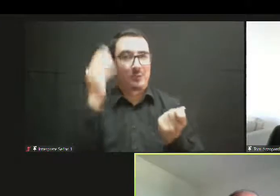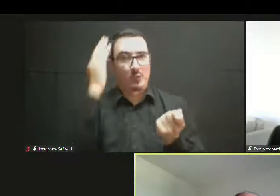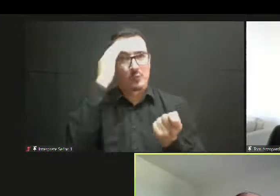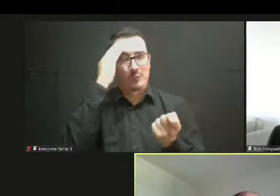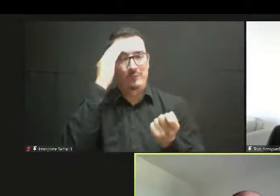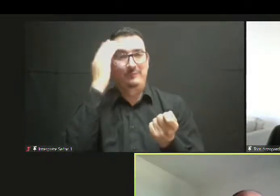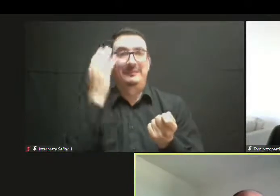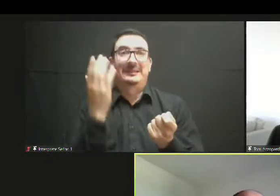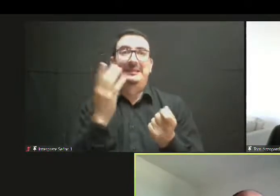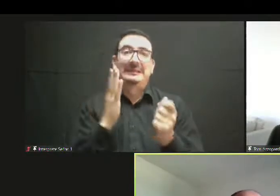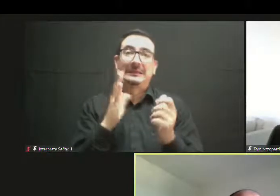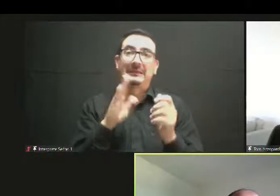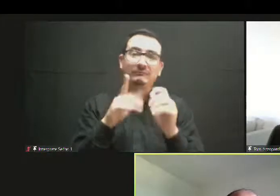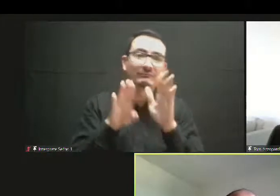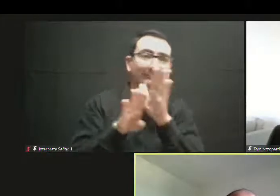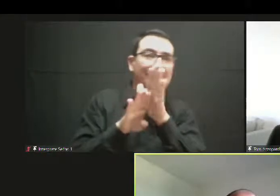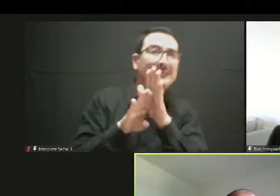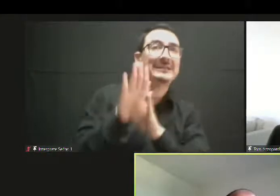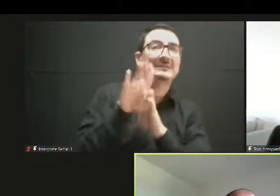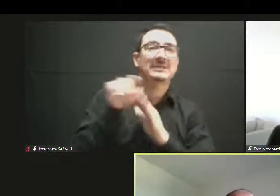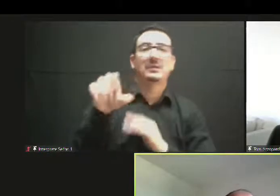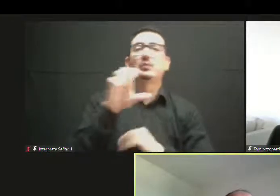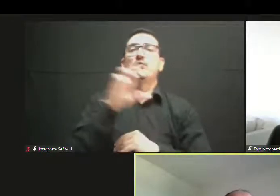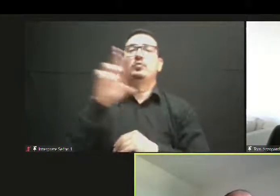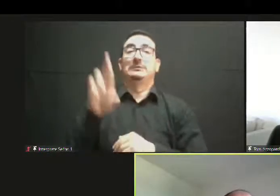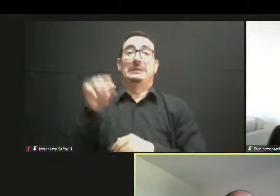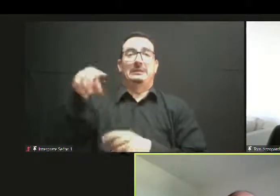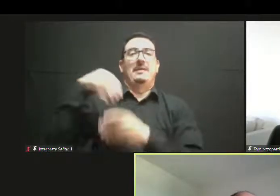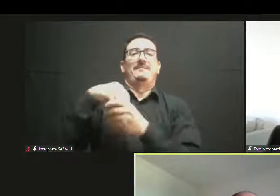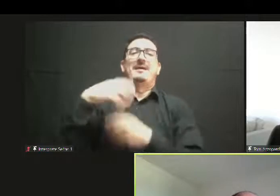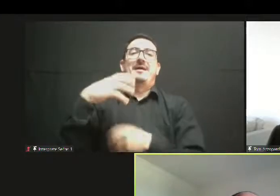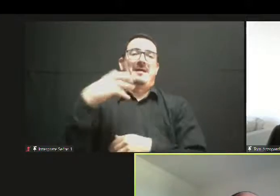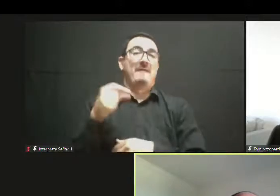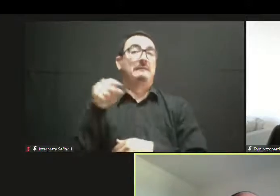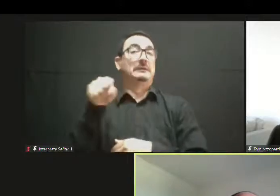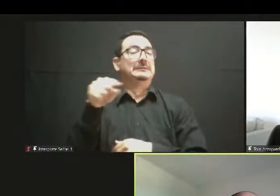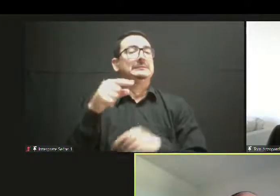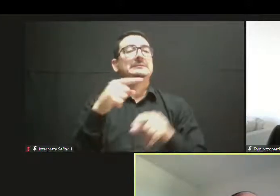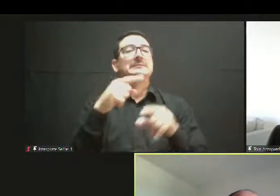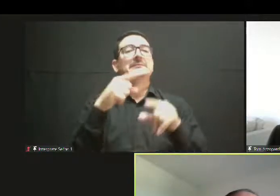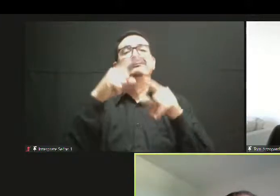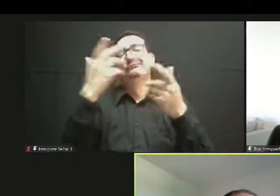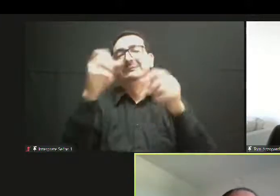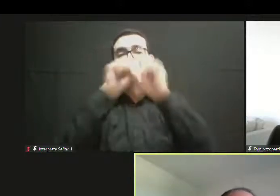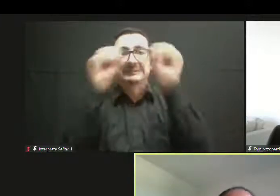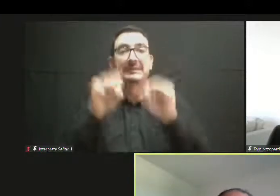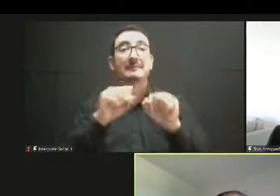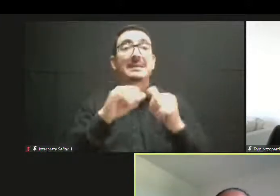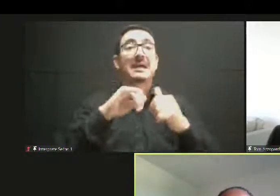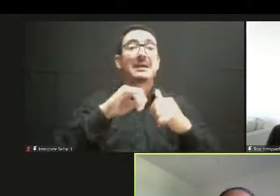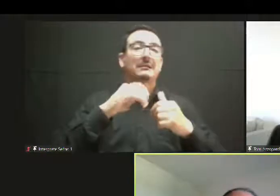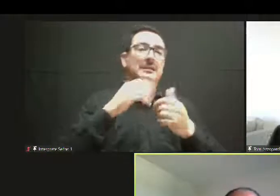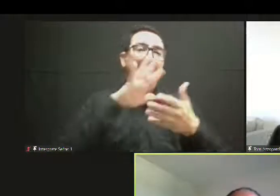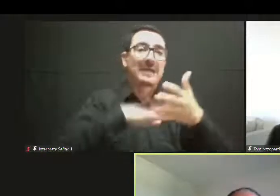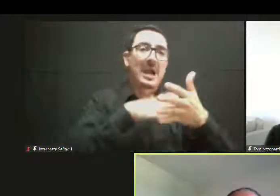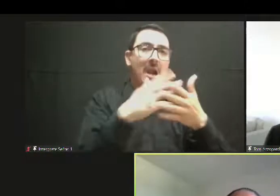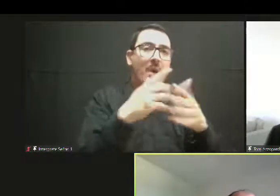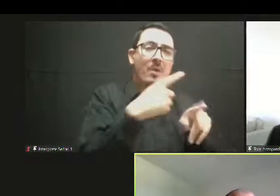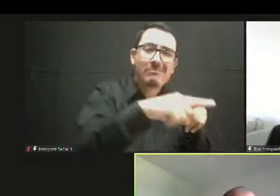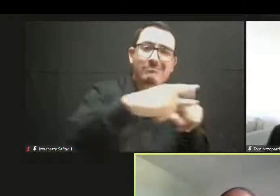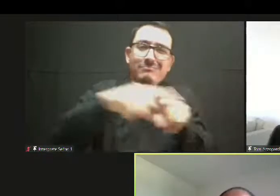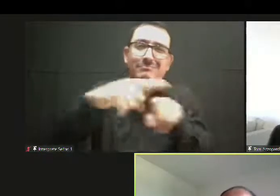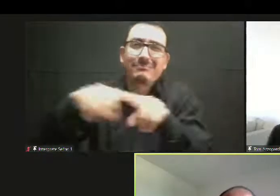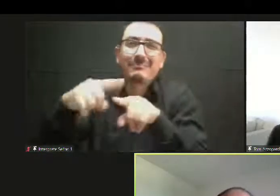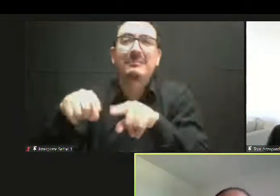type of services. Costa Rica is known for being a very specialized service provider as well.